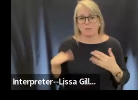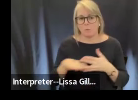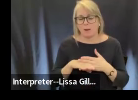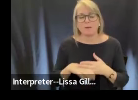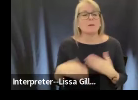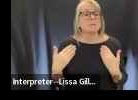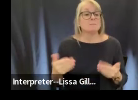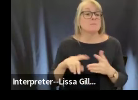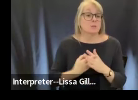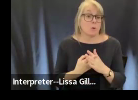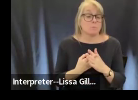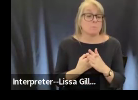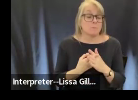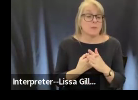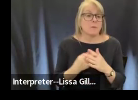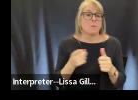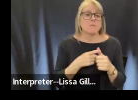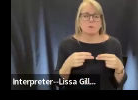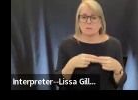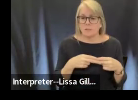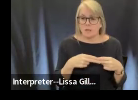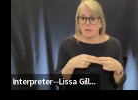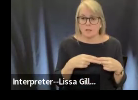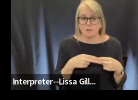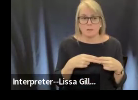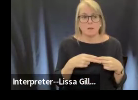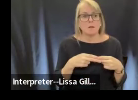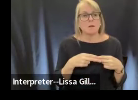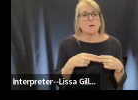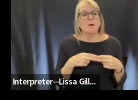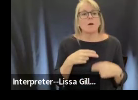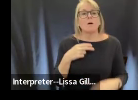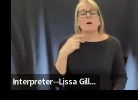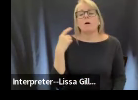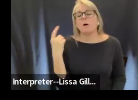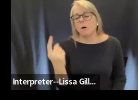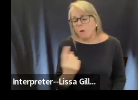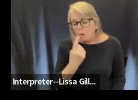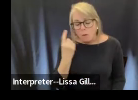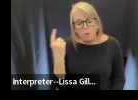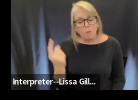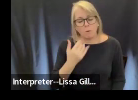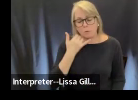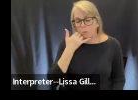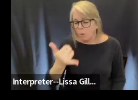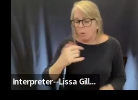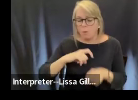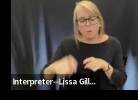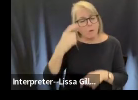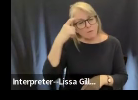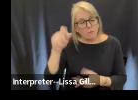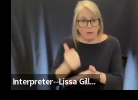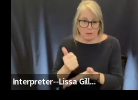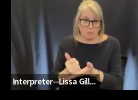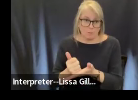started here with our first slide, which of course is always call for help. Certainly we like to try